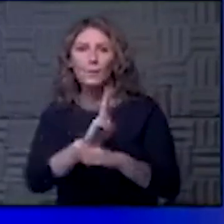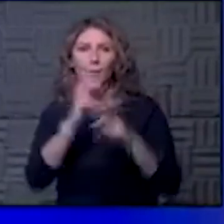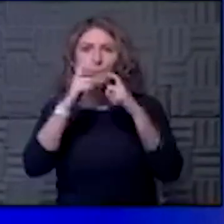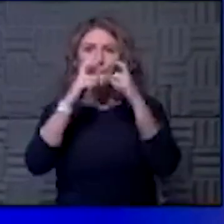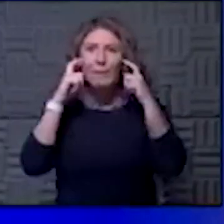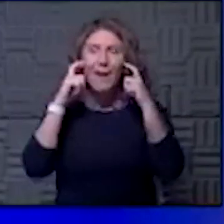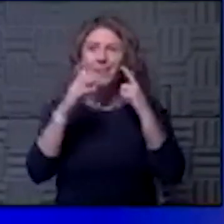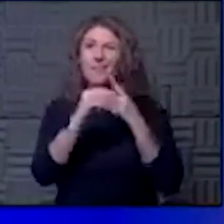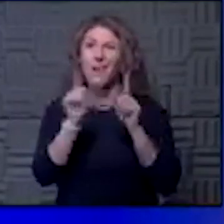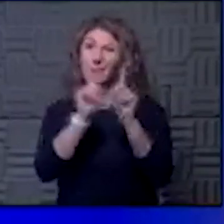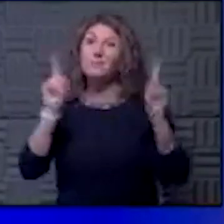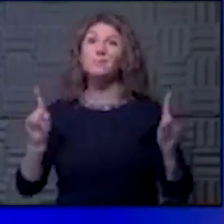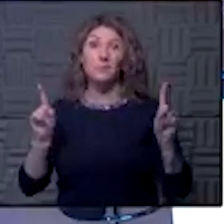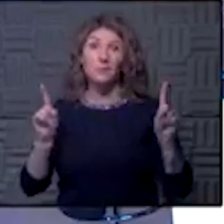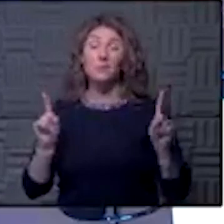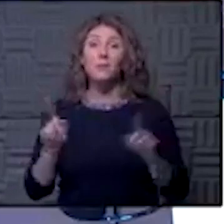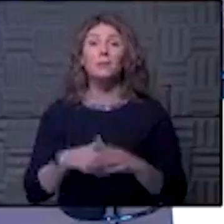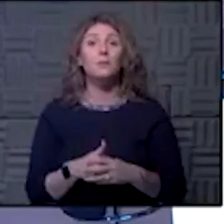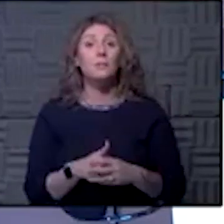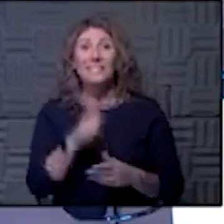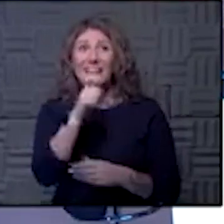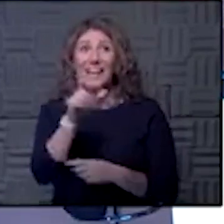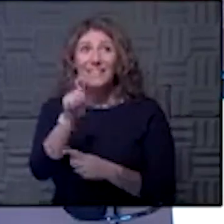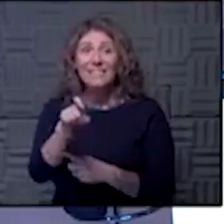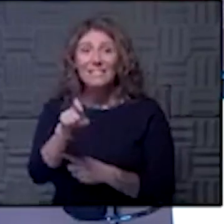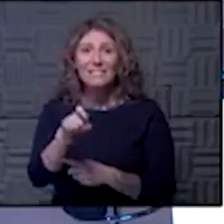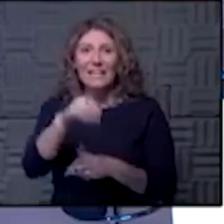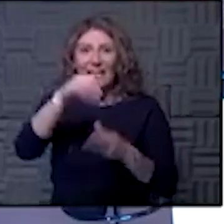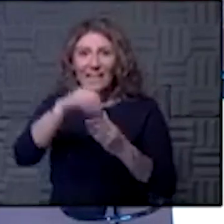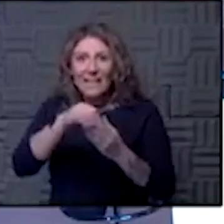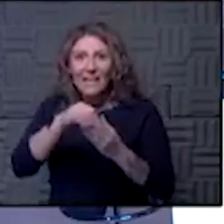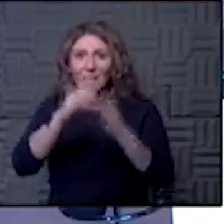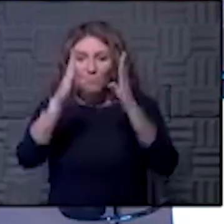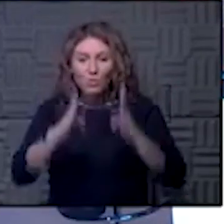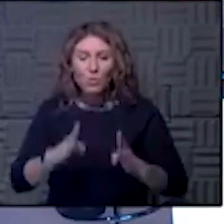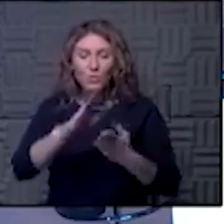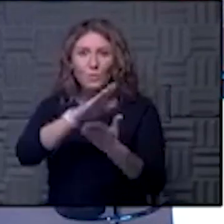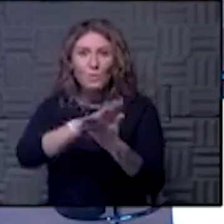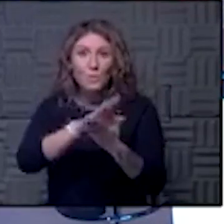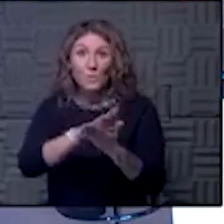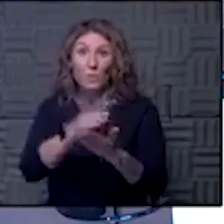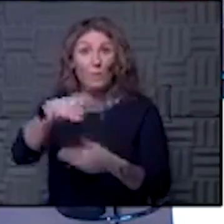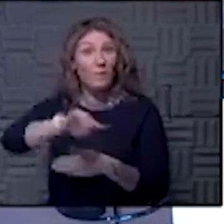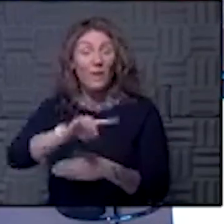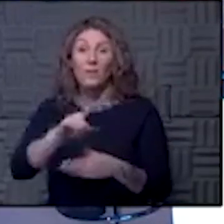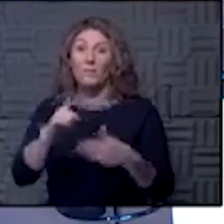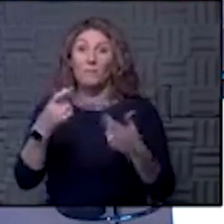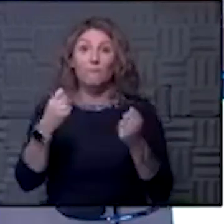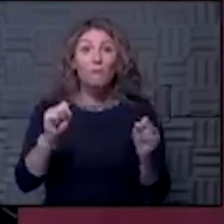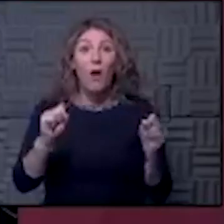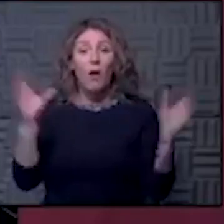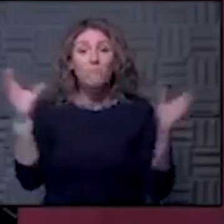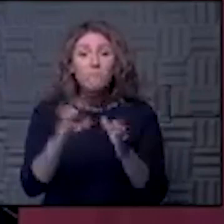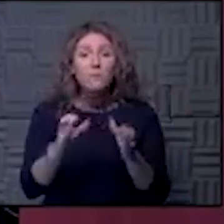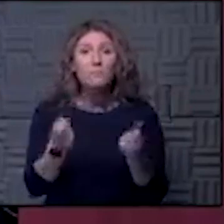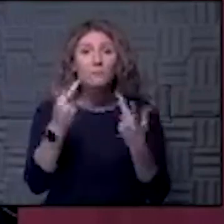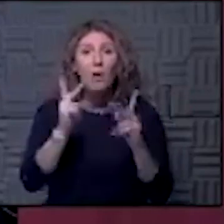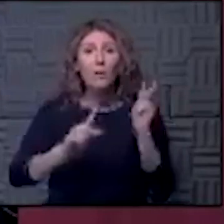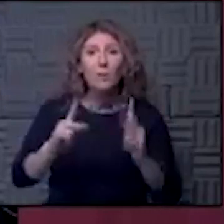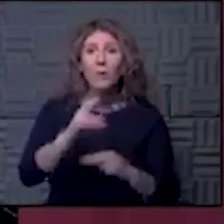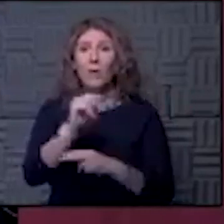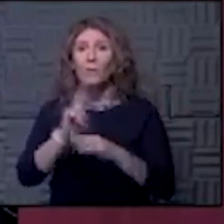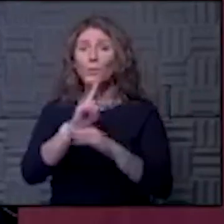be, distancing as they should be. Yeah, so not necessarily in-person school, because they've done it at least as long as they've de-densified and they're wearing masks, but more